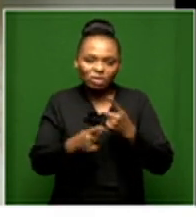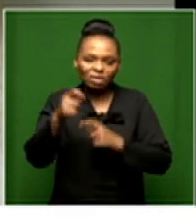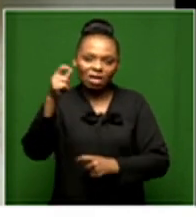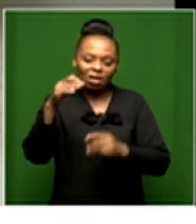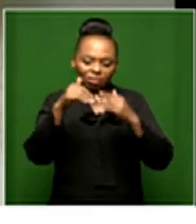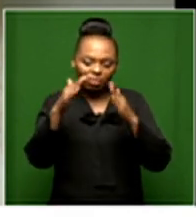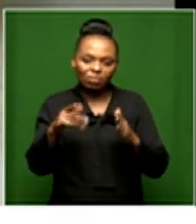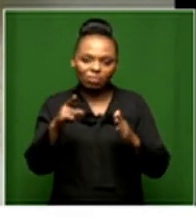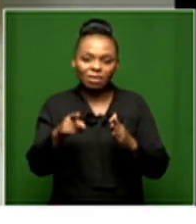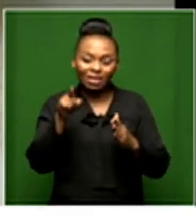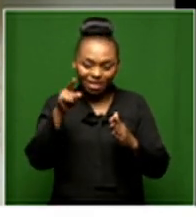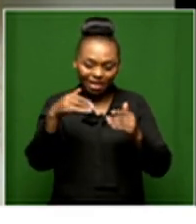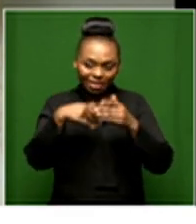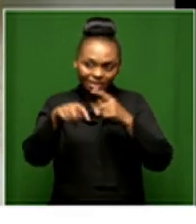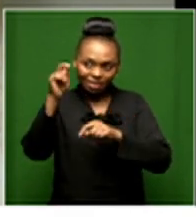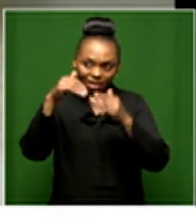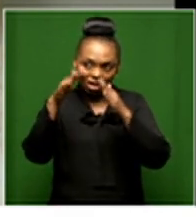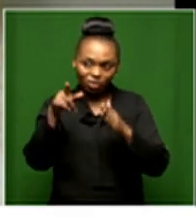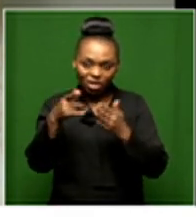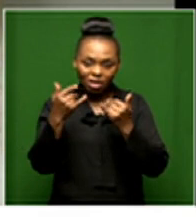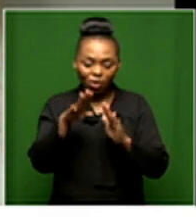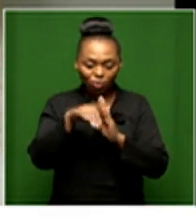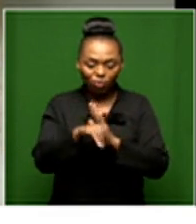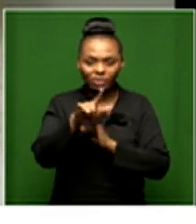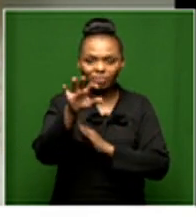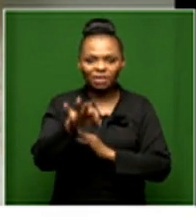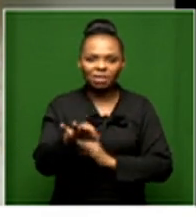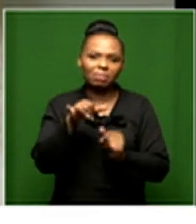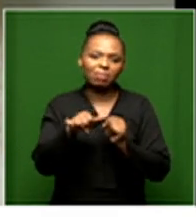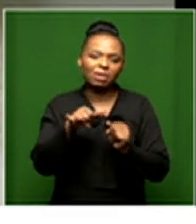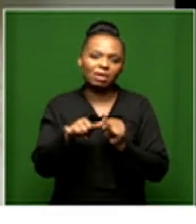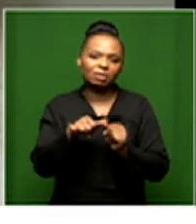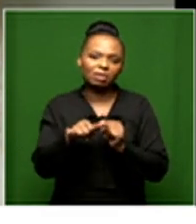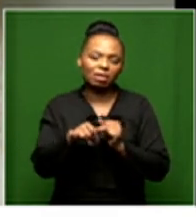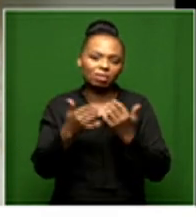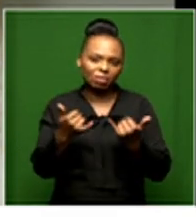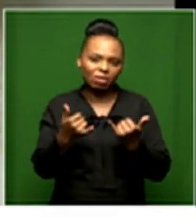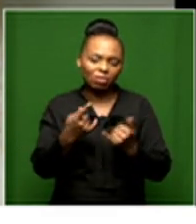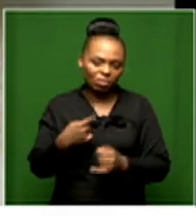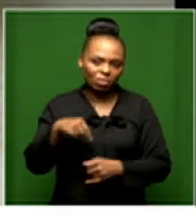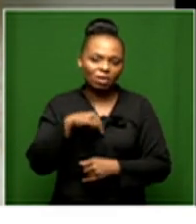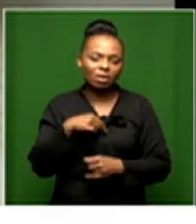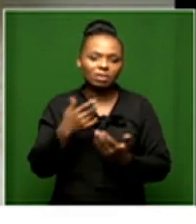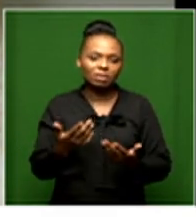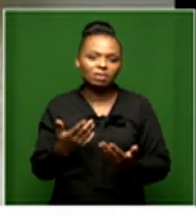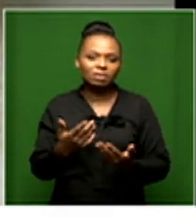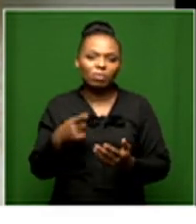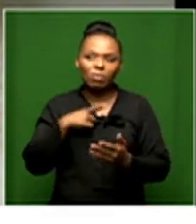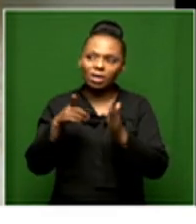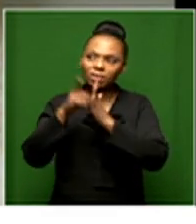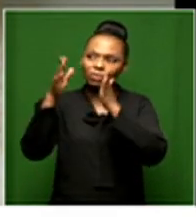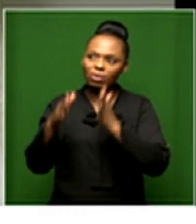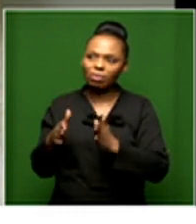still doing well for us. Like what we said before is that a developer